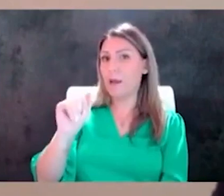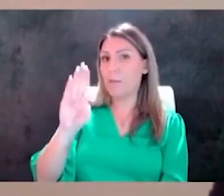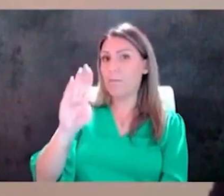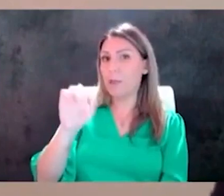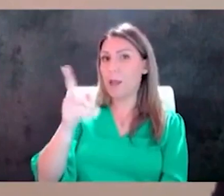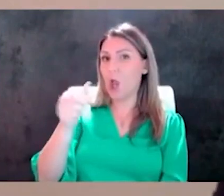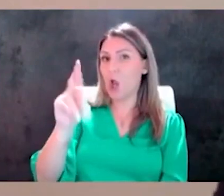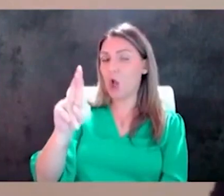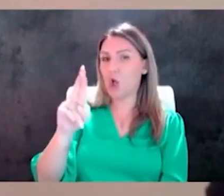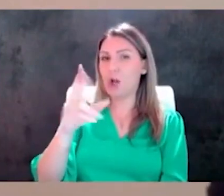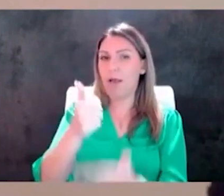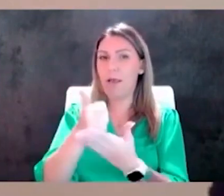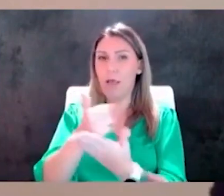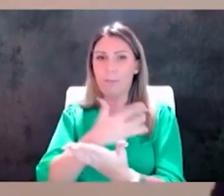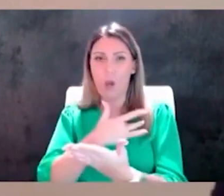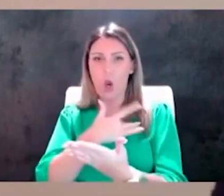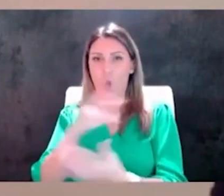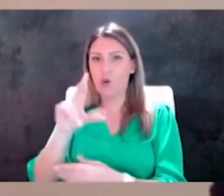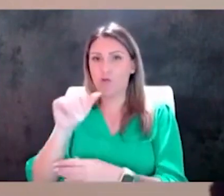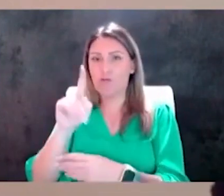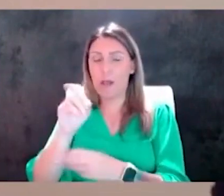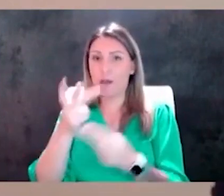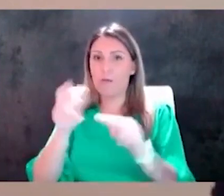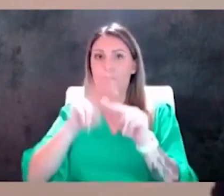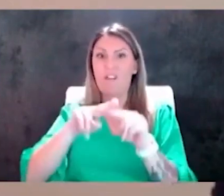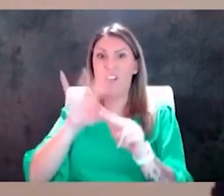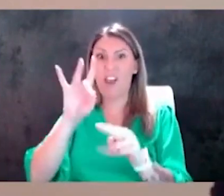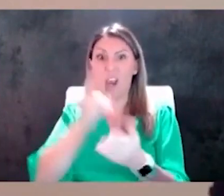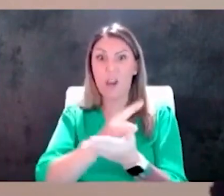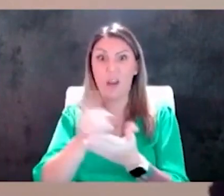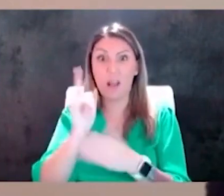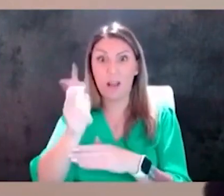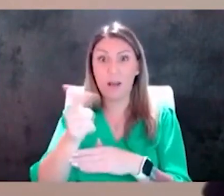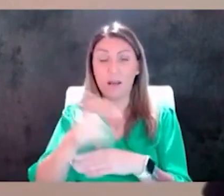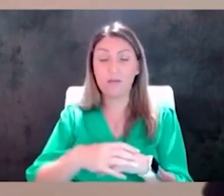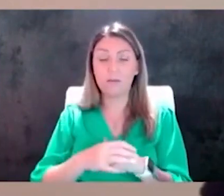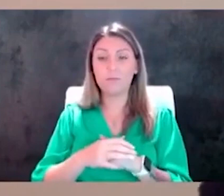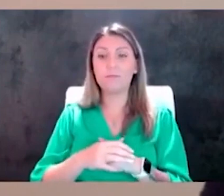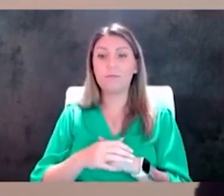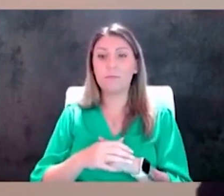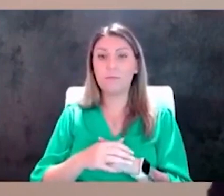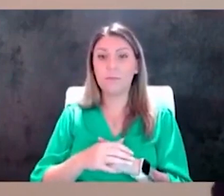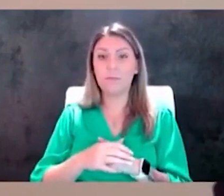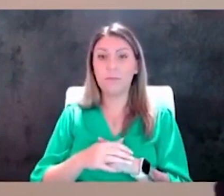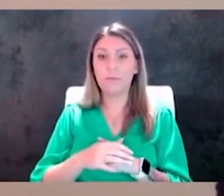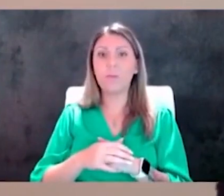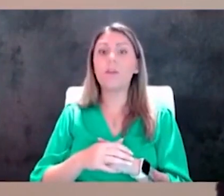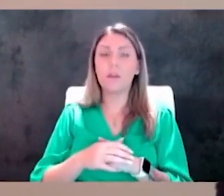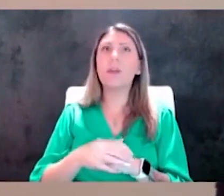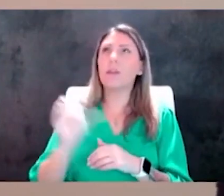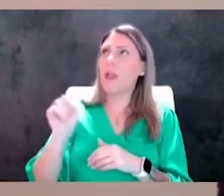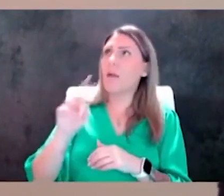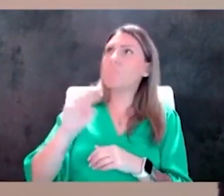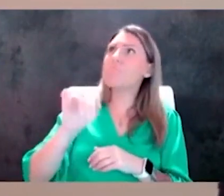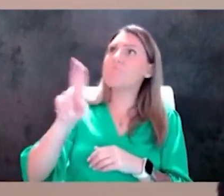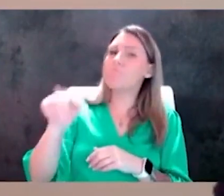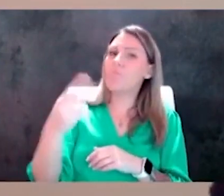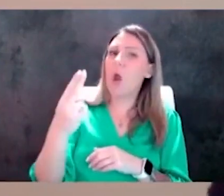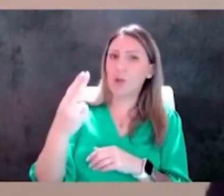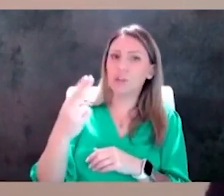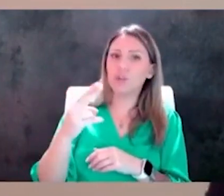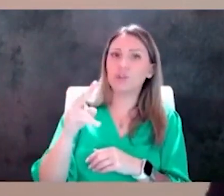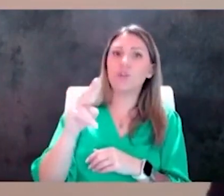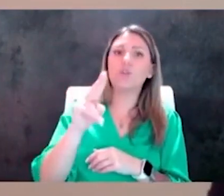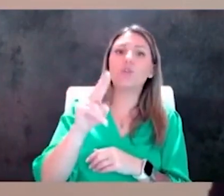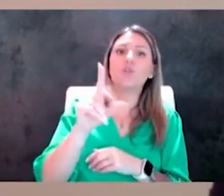were still elevated 8 weeks later. And that was March of 2021.